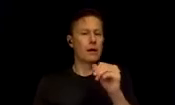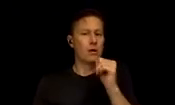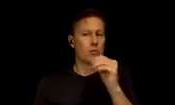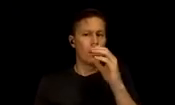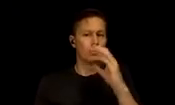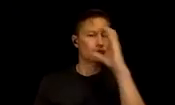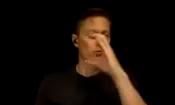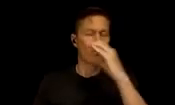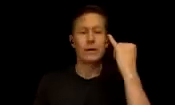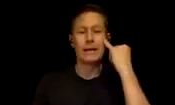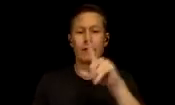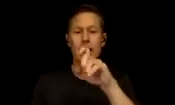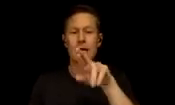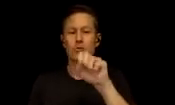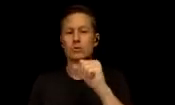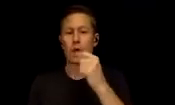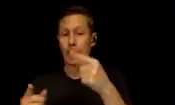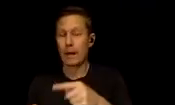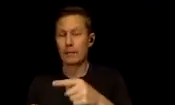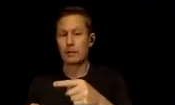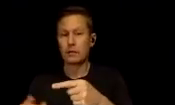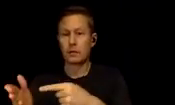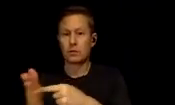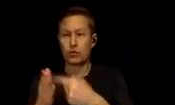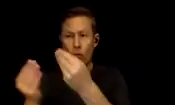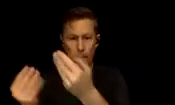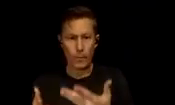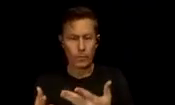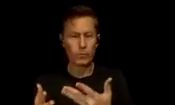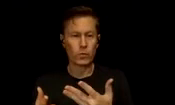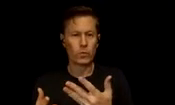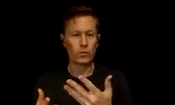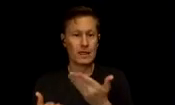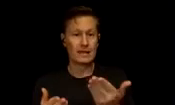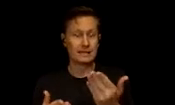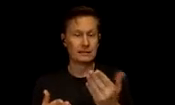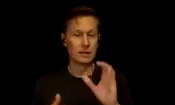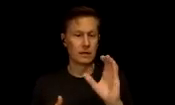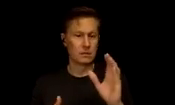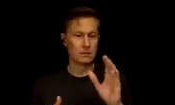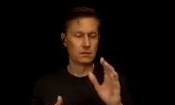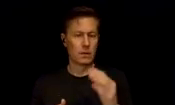for had Landers not shown us that such things were possible. Next slide.